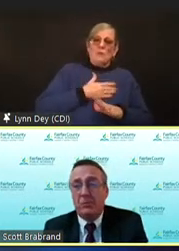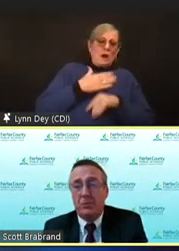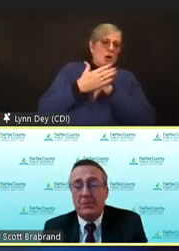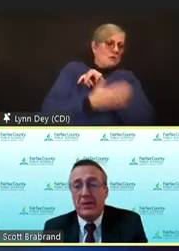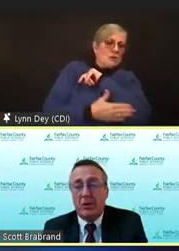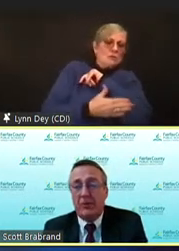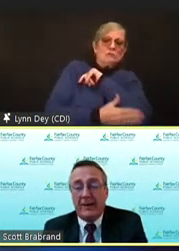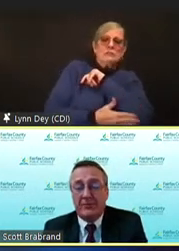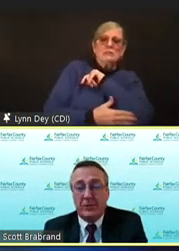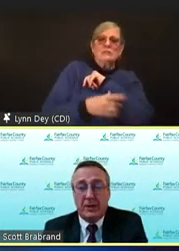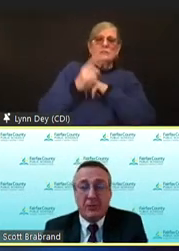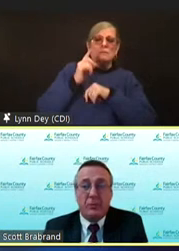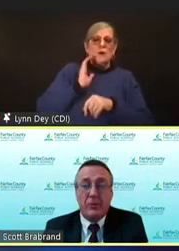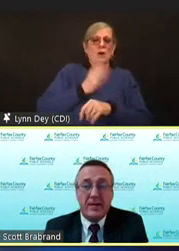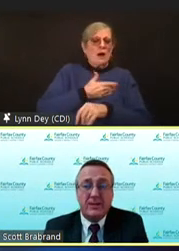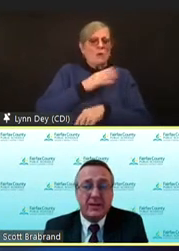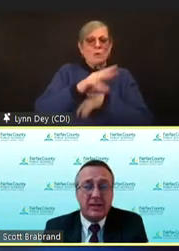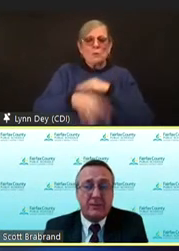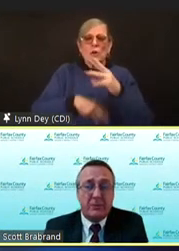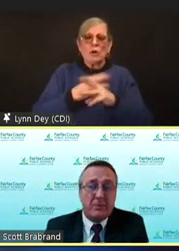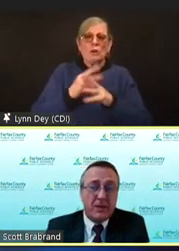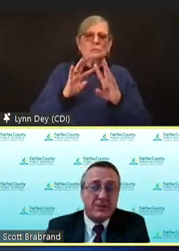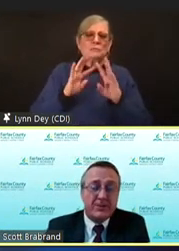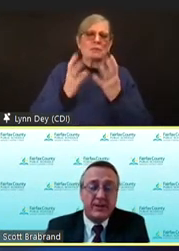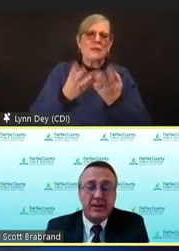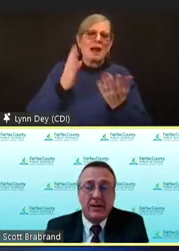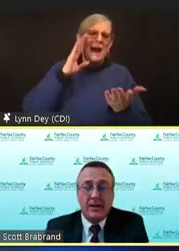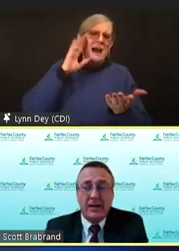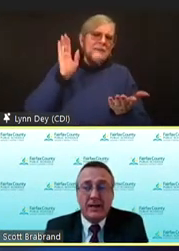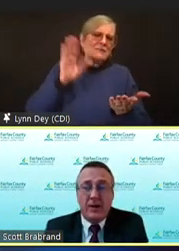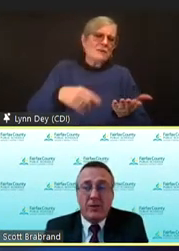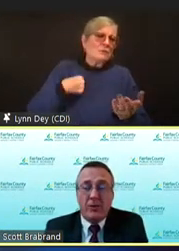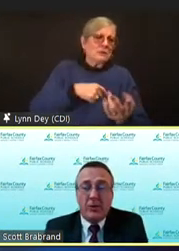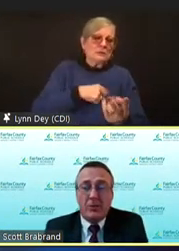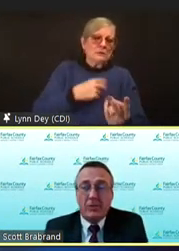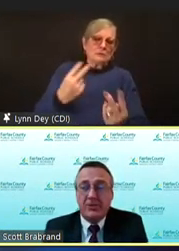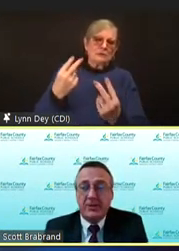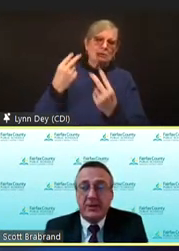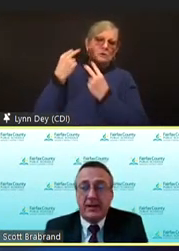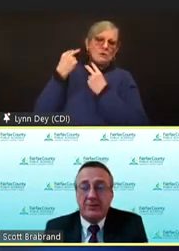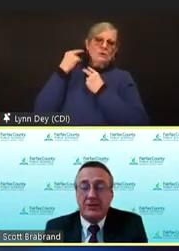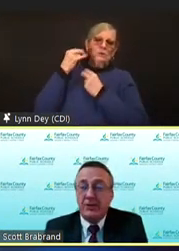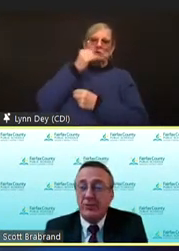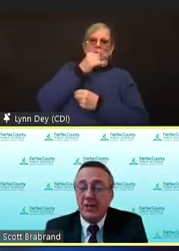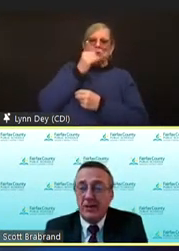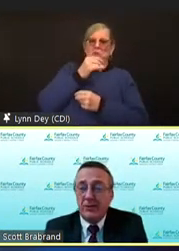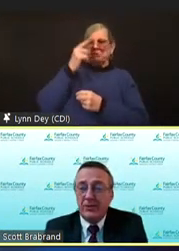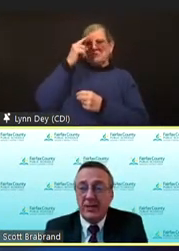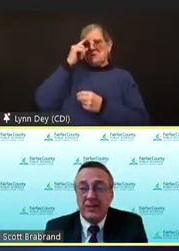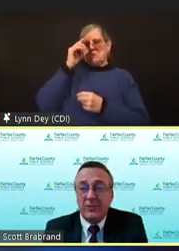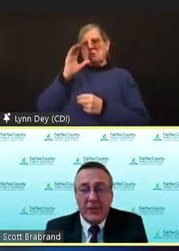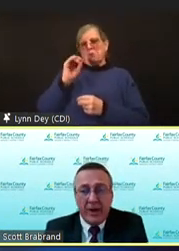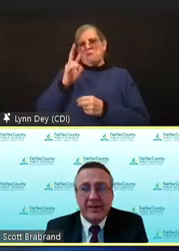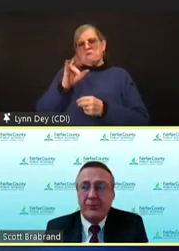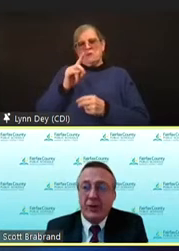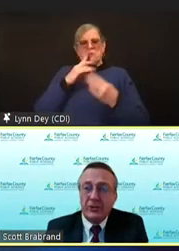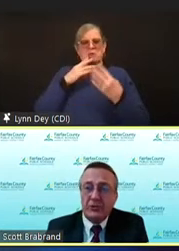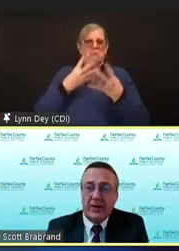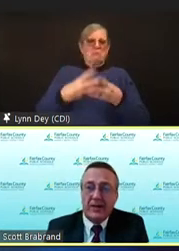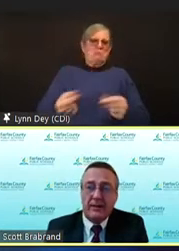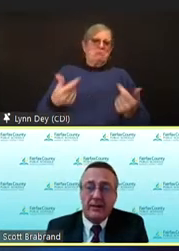had hoped would be over after a couple of weeks, then a couple of months. And now we're almost to 2 years, and it's